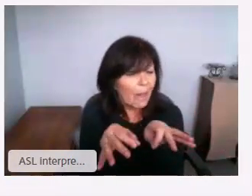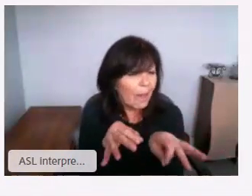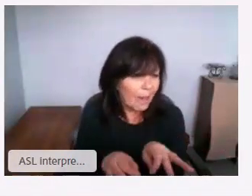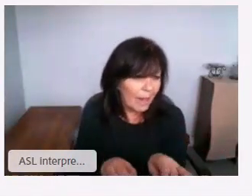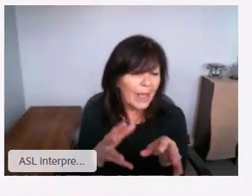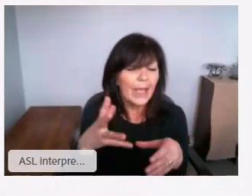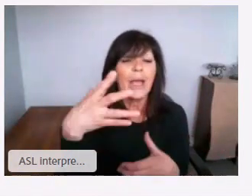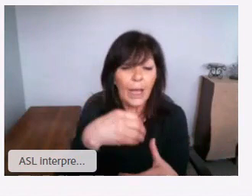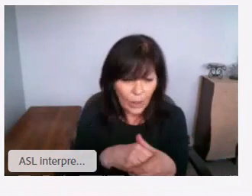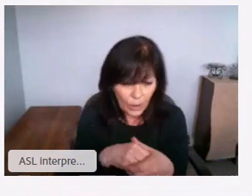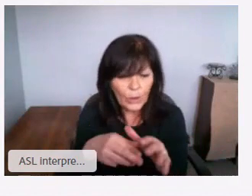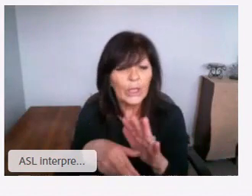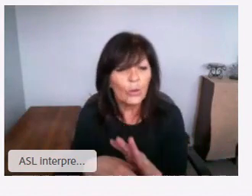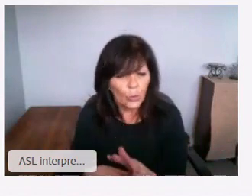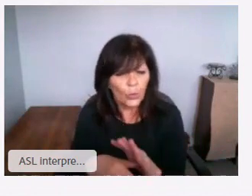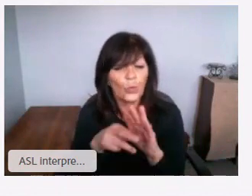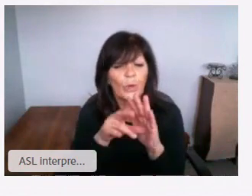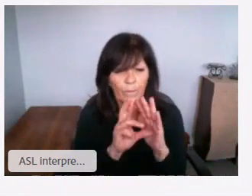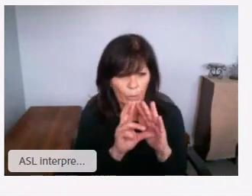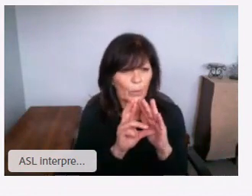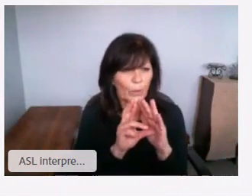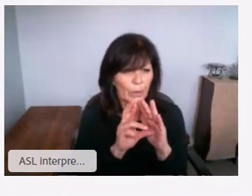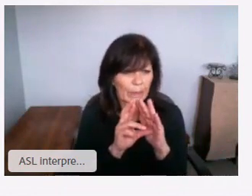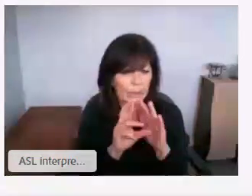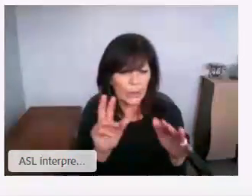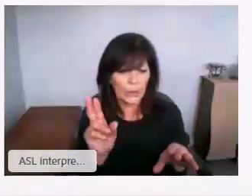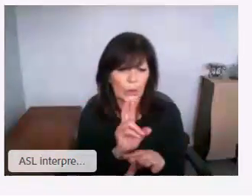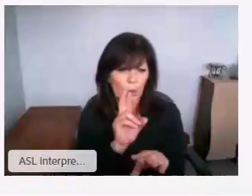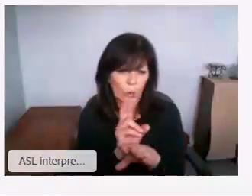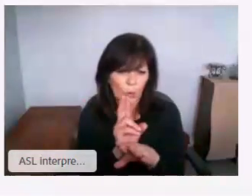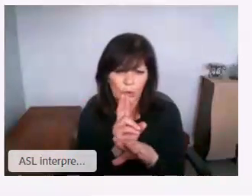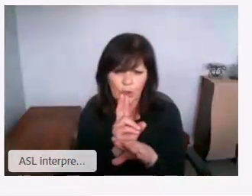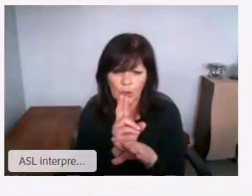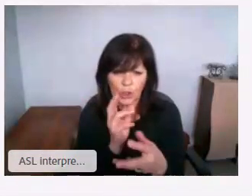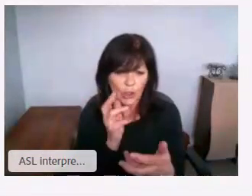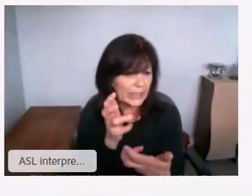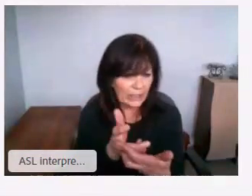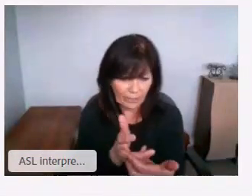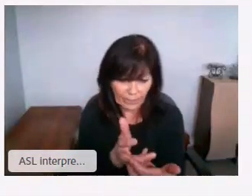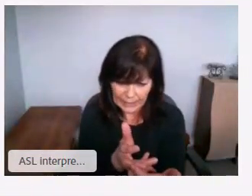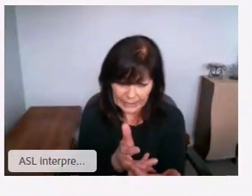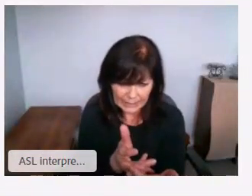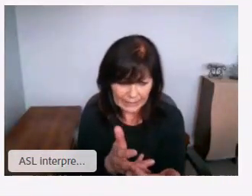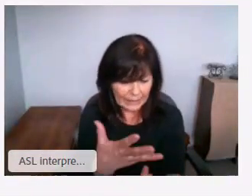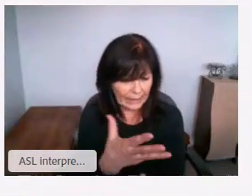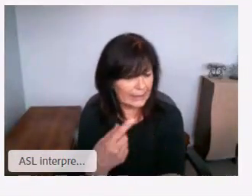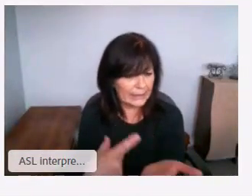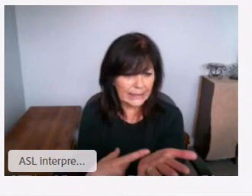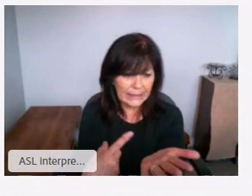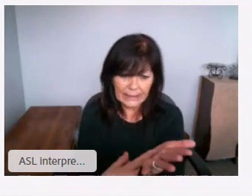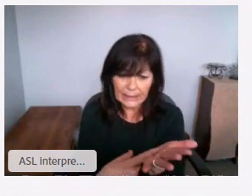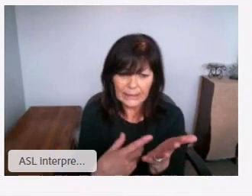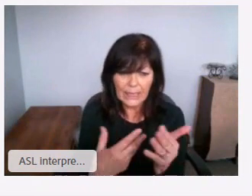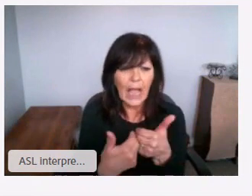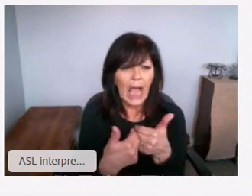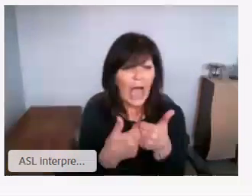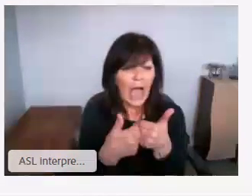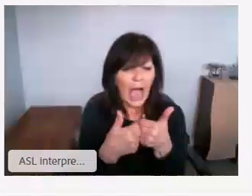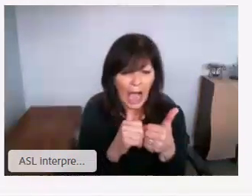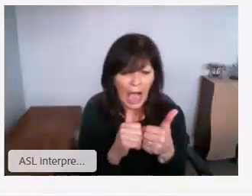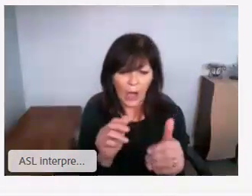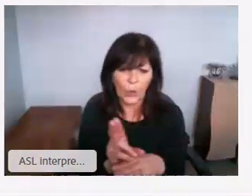including reviewing the user interfaces and discussing how the